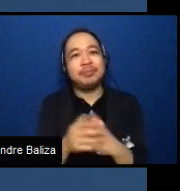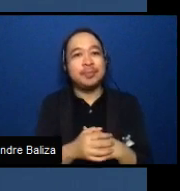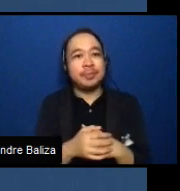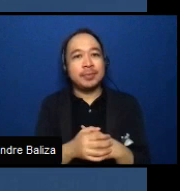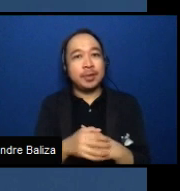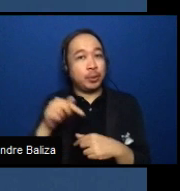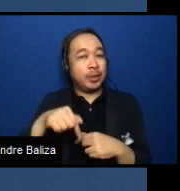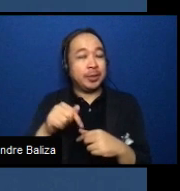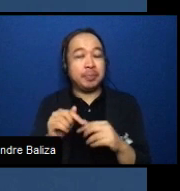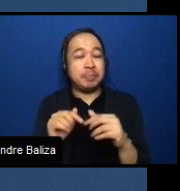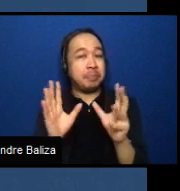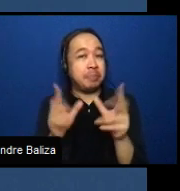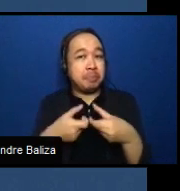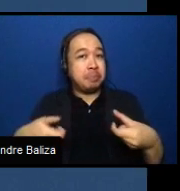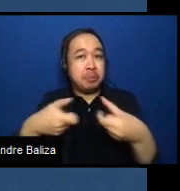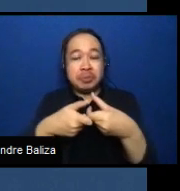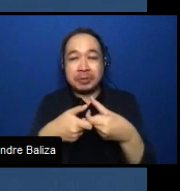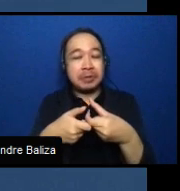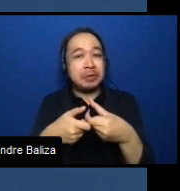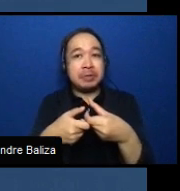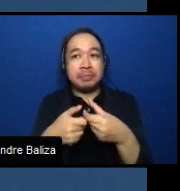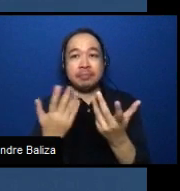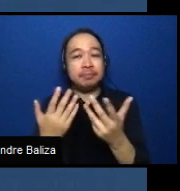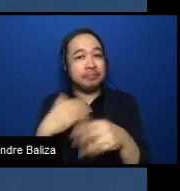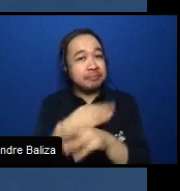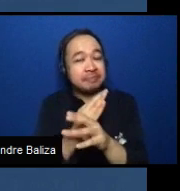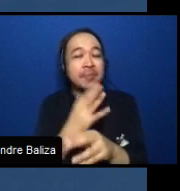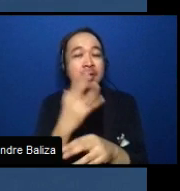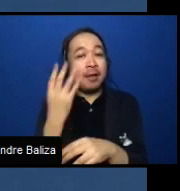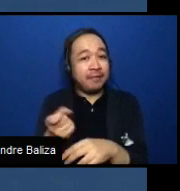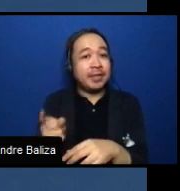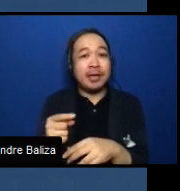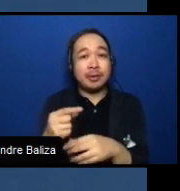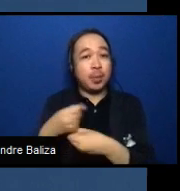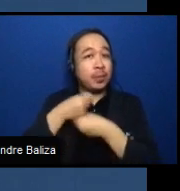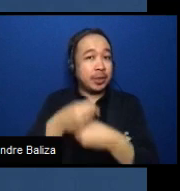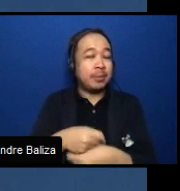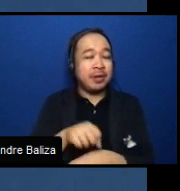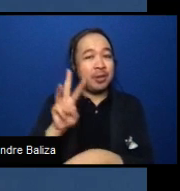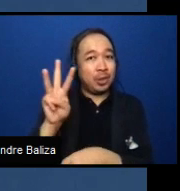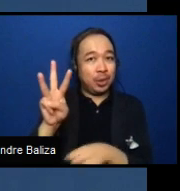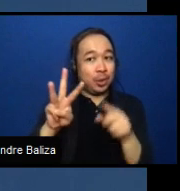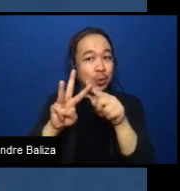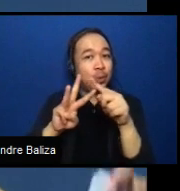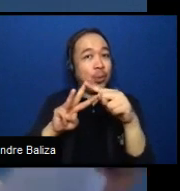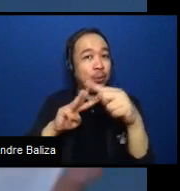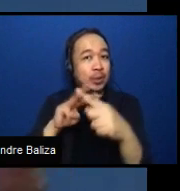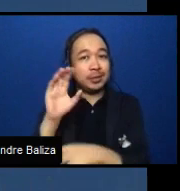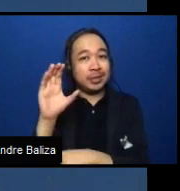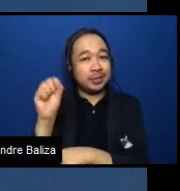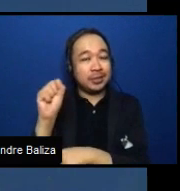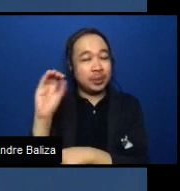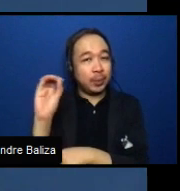committee session, to represent 3 civil society organizations. And I have been told